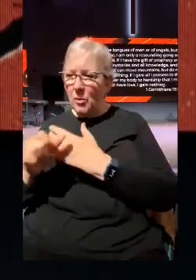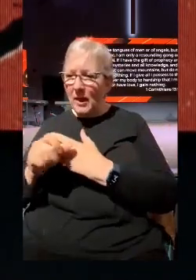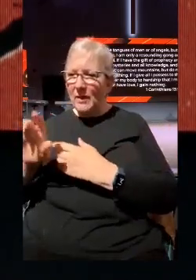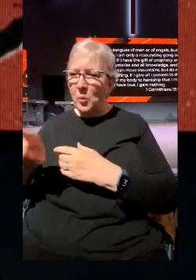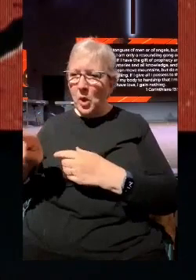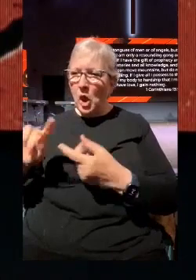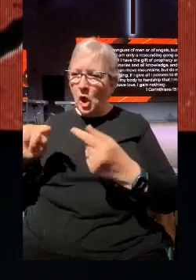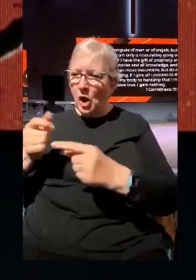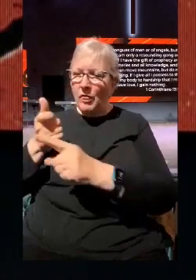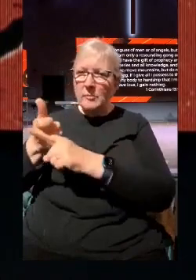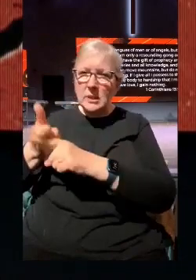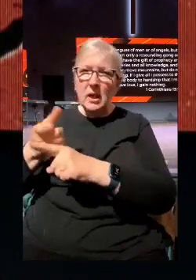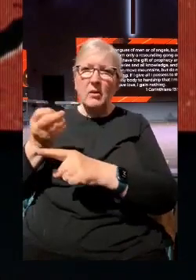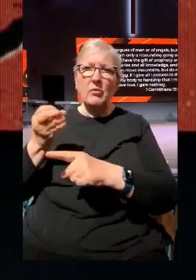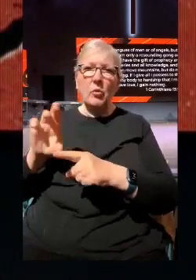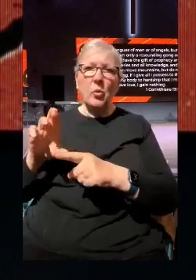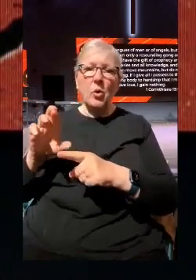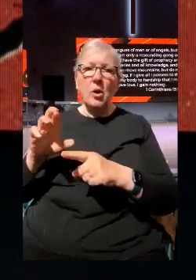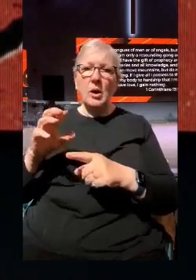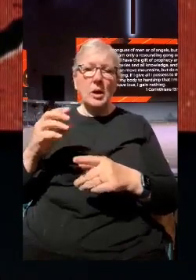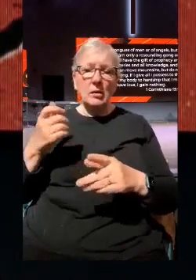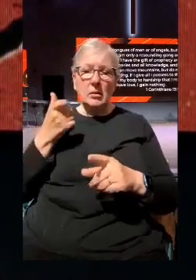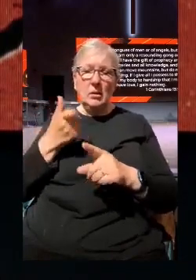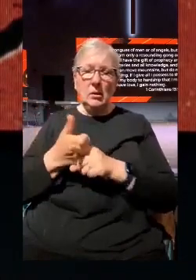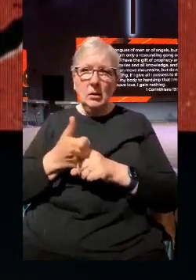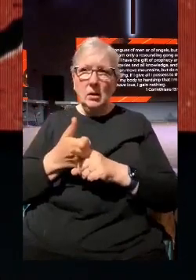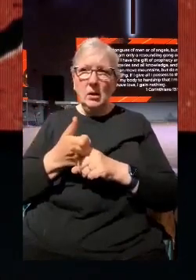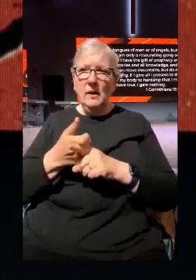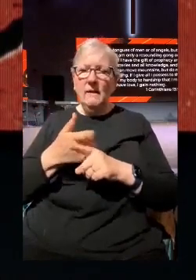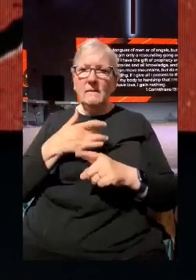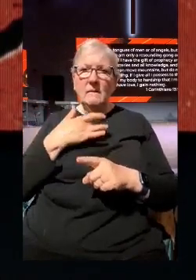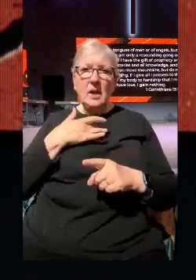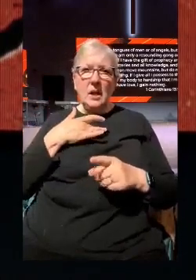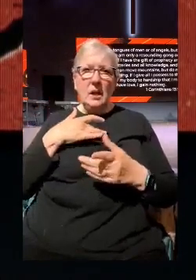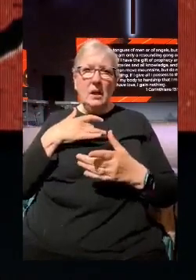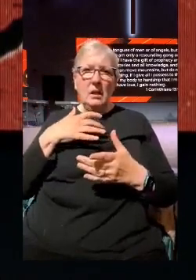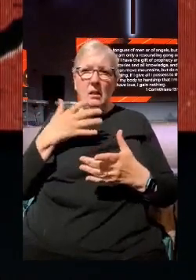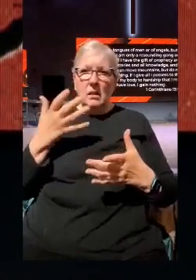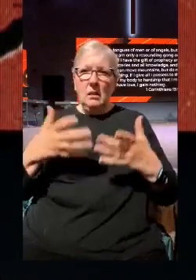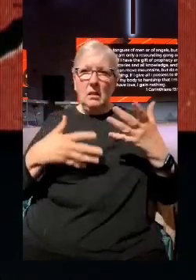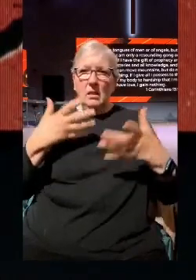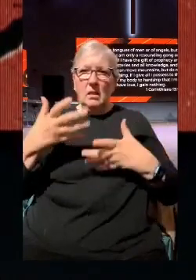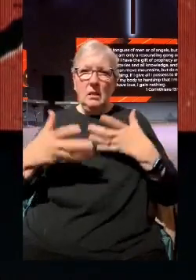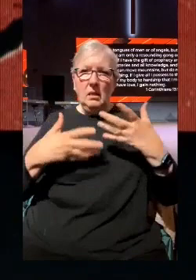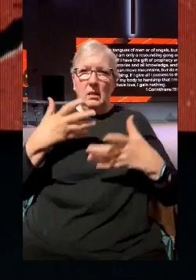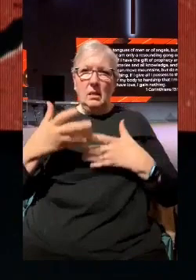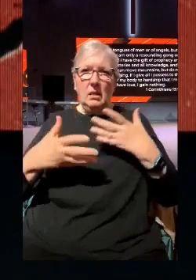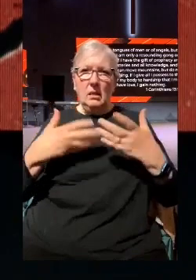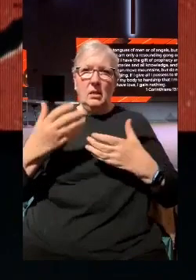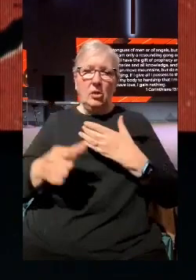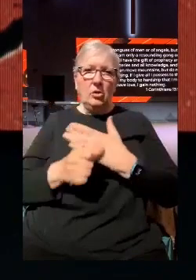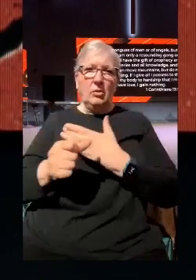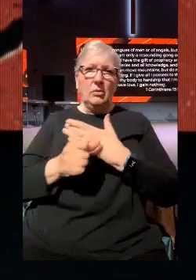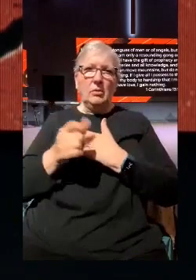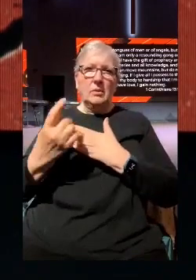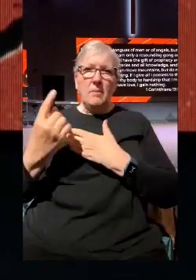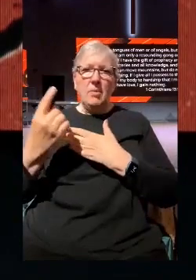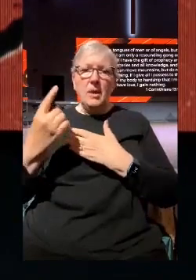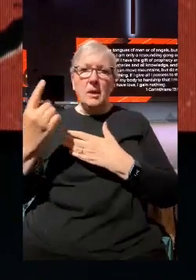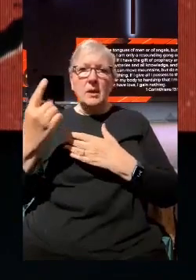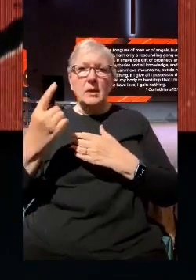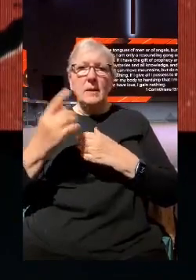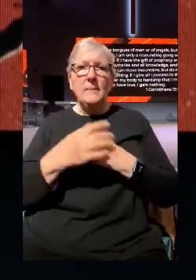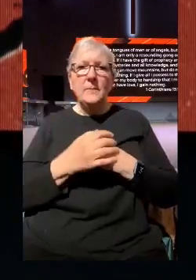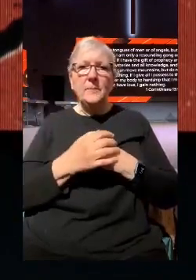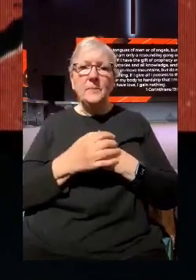disarray. Suddenly you feel very vulnerable hanging out on that rock, hanging to the cliff, suspecting